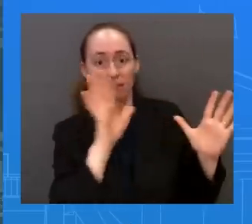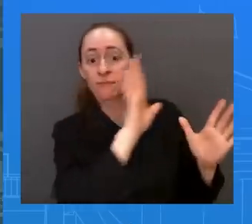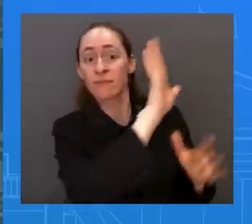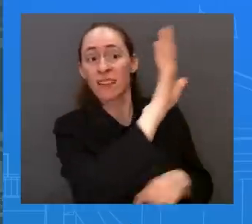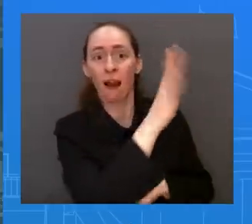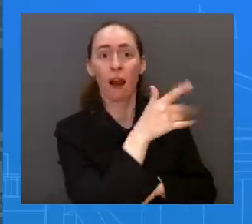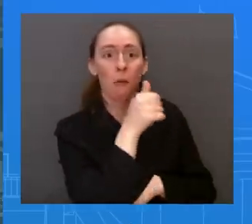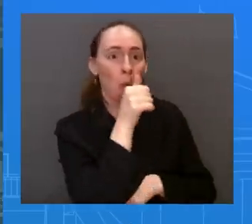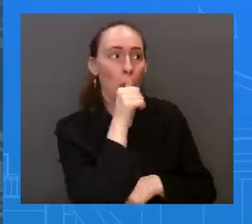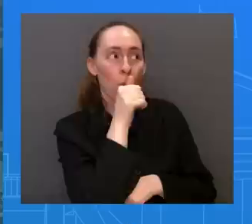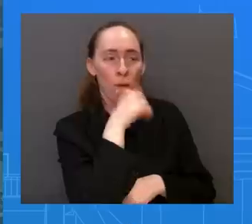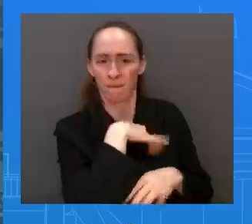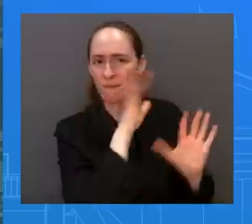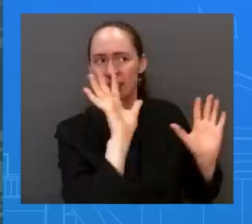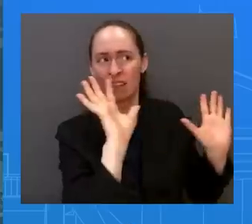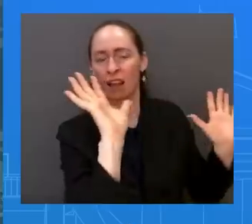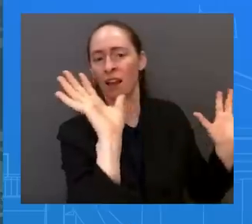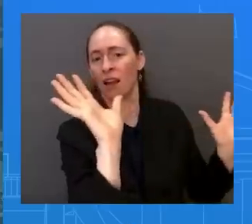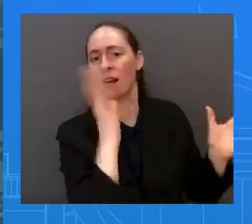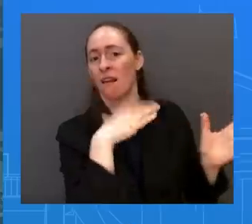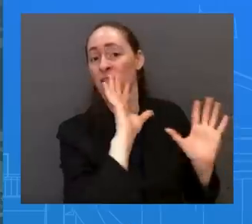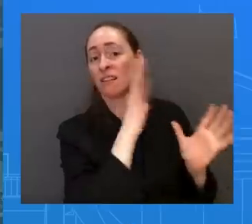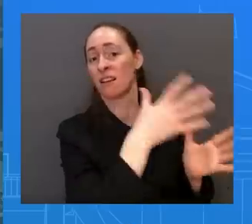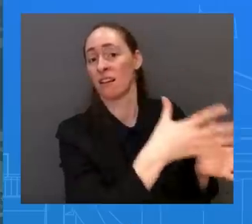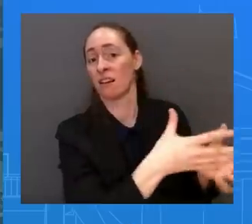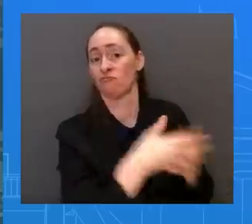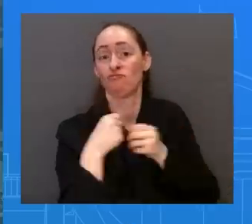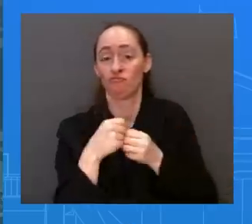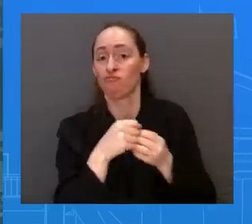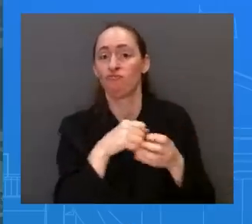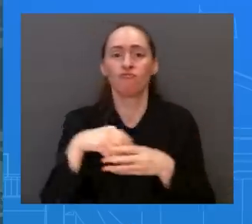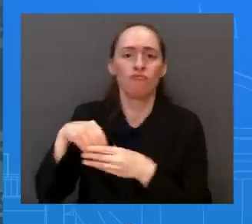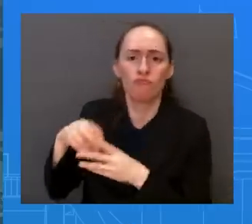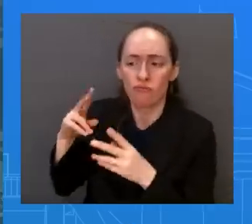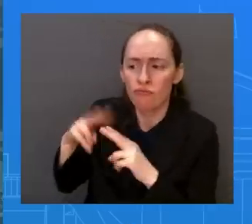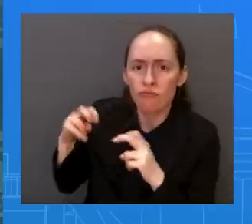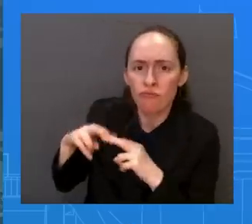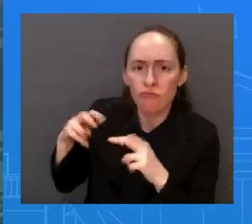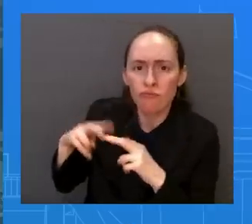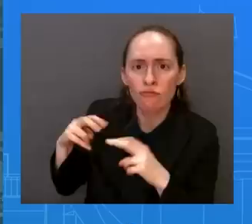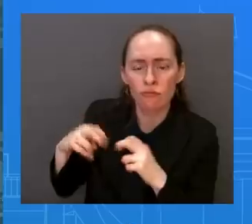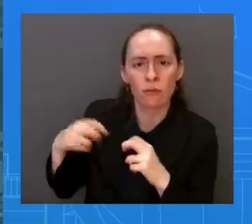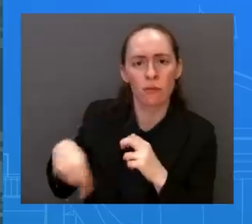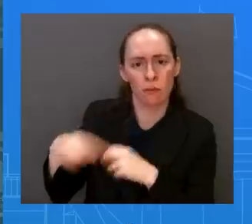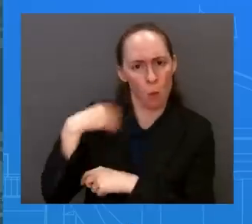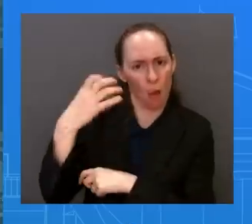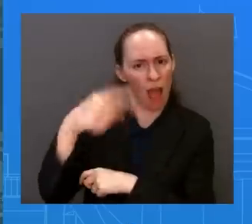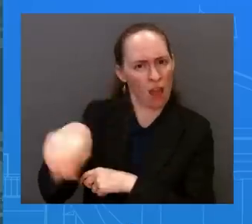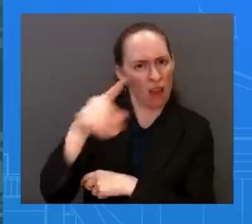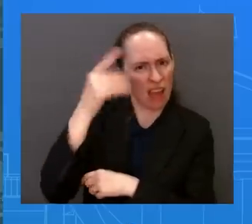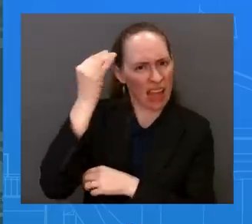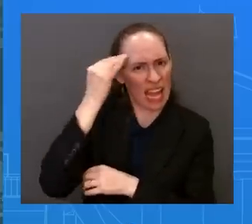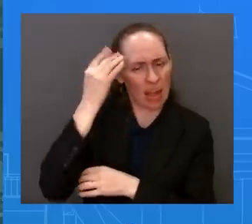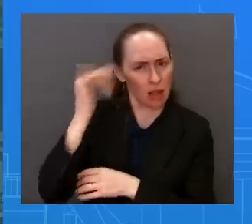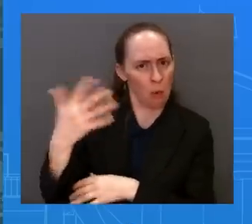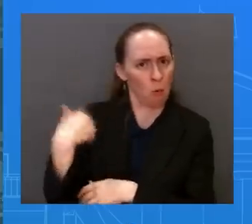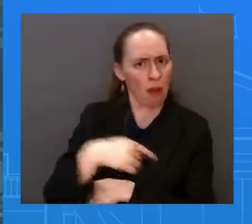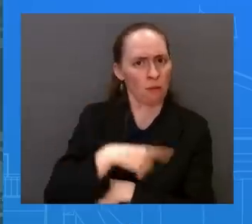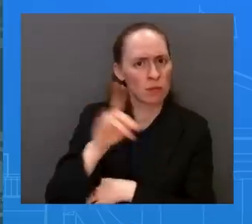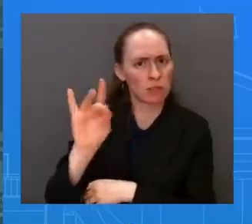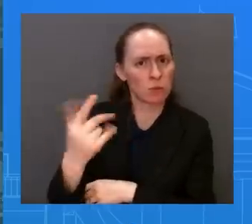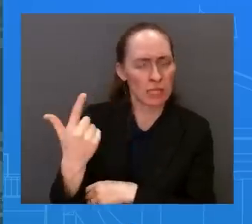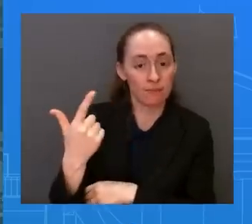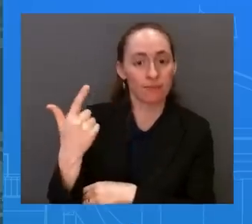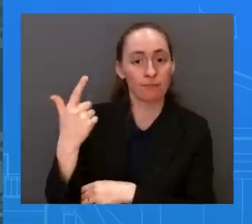an understanding of how this past week went. And, you know, the president, as we all know, is not just the president. He's also the commander-in-chief, and his number